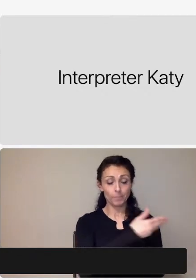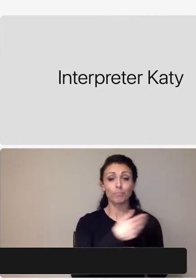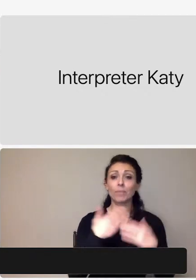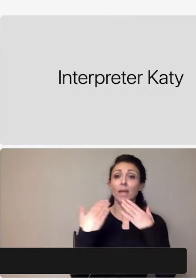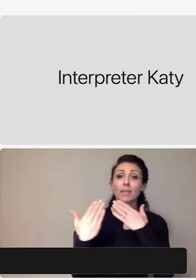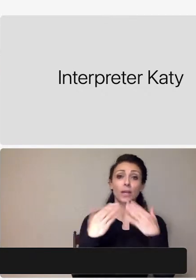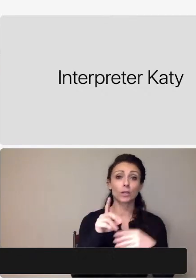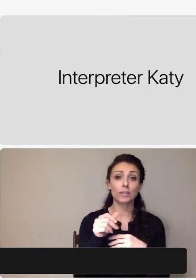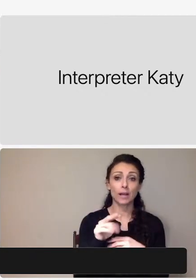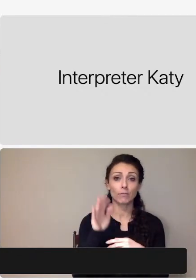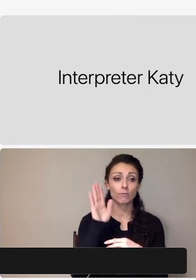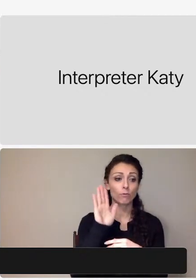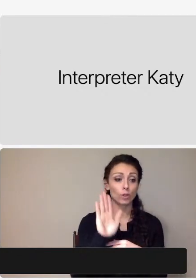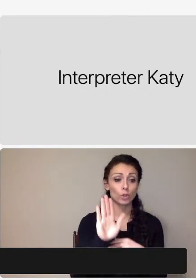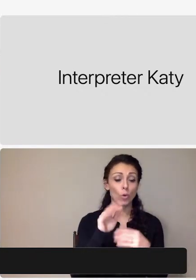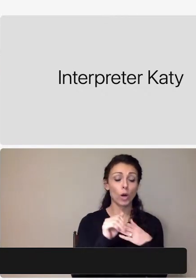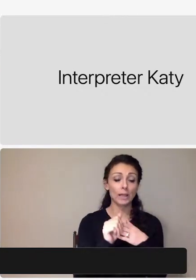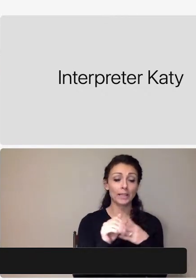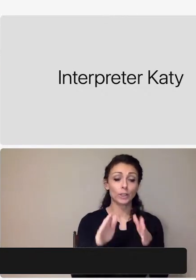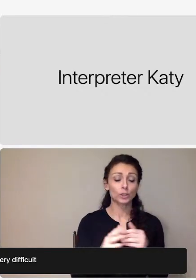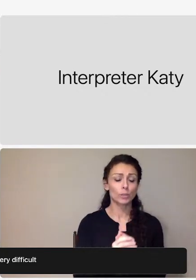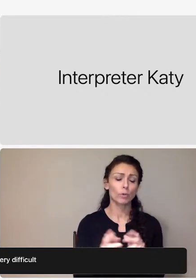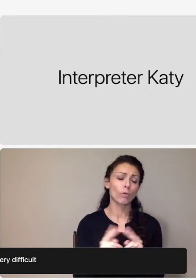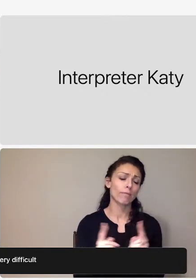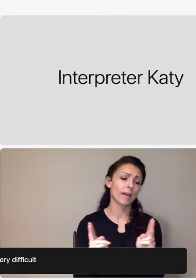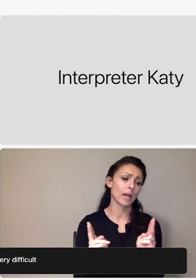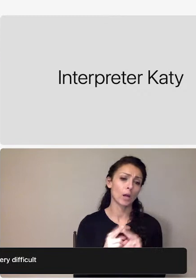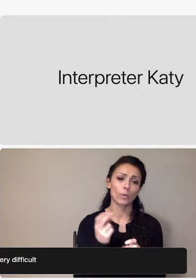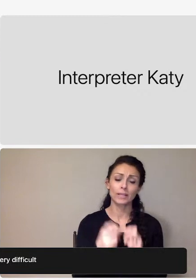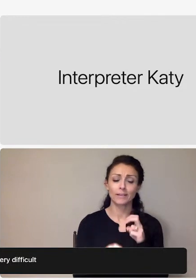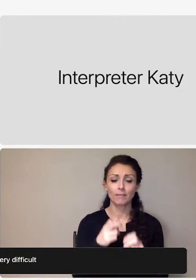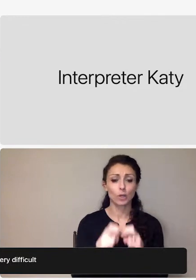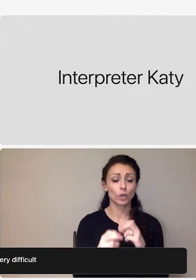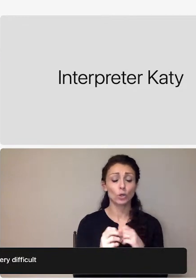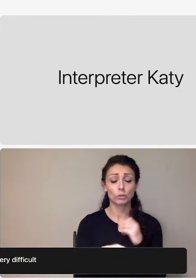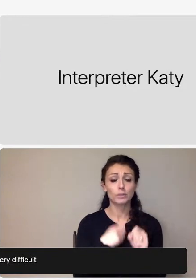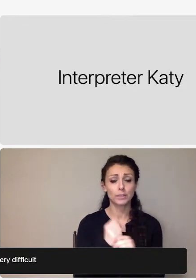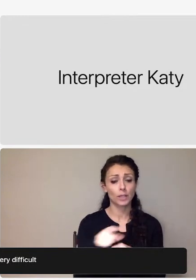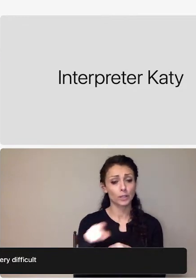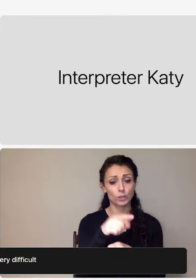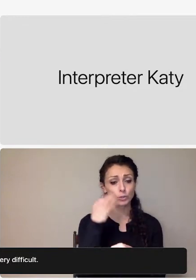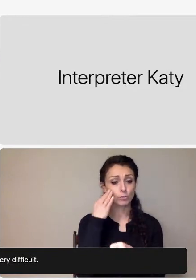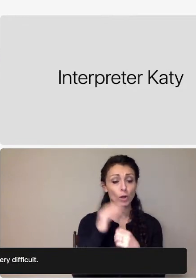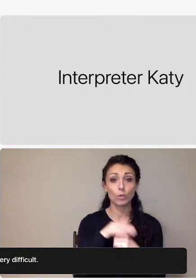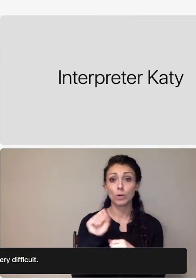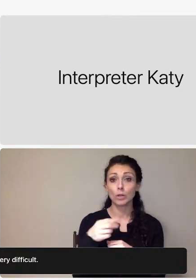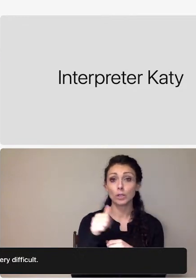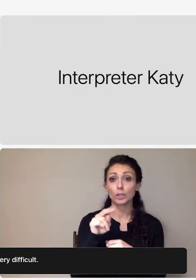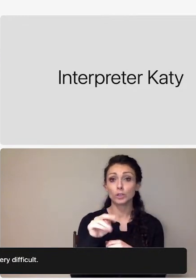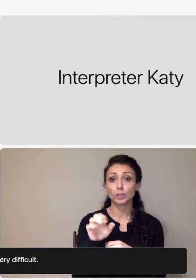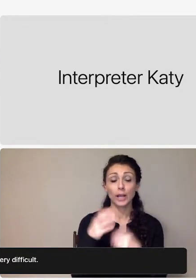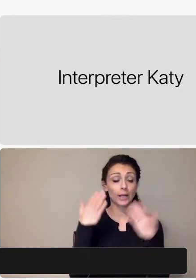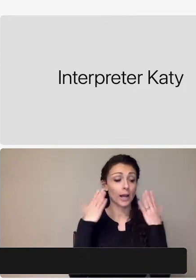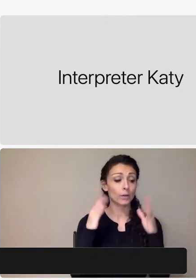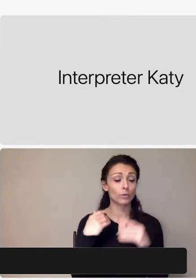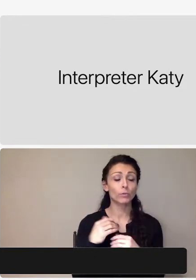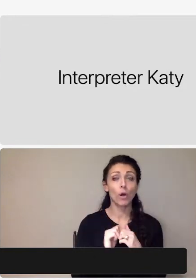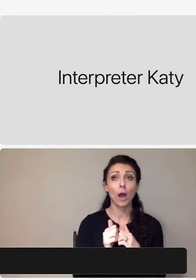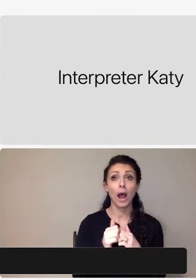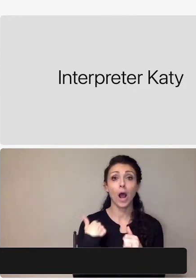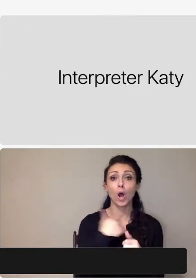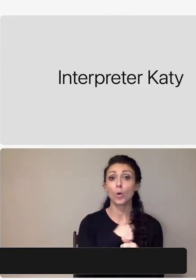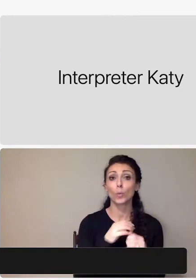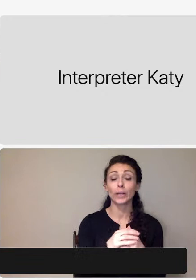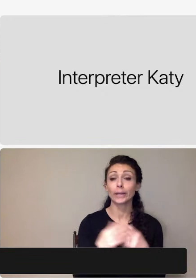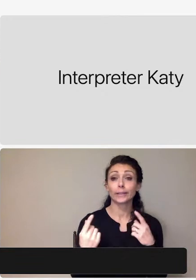pandemic it's been very very difficult as you all know um shane i don't know how we did it that's you all this time